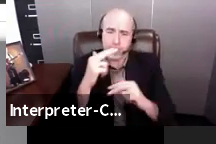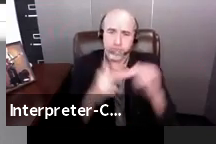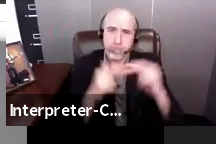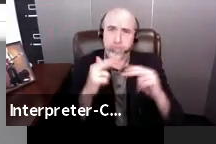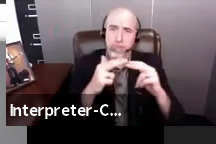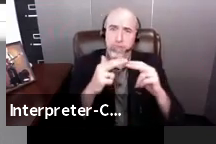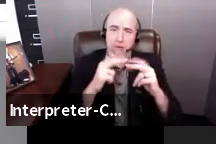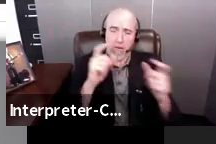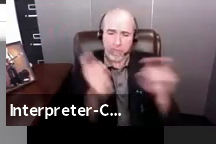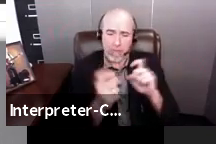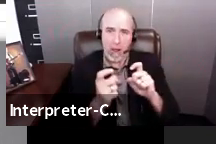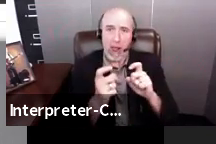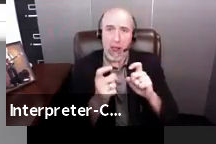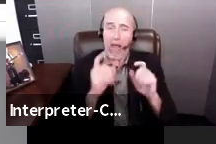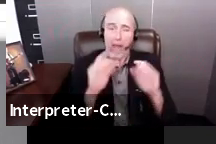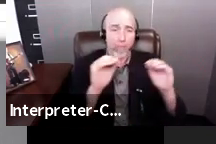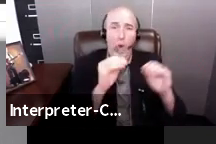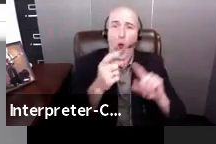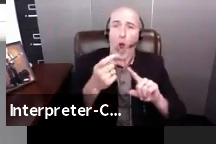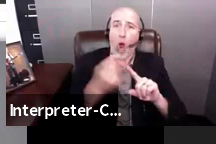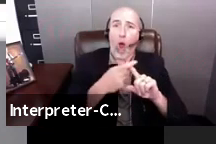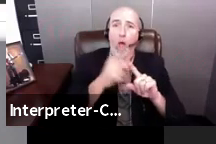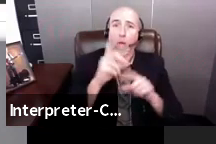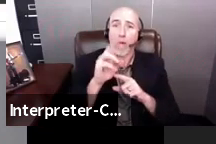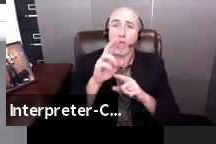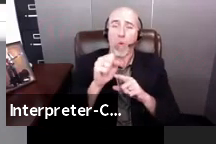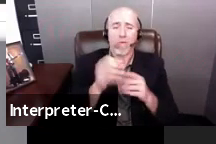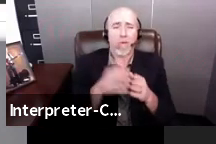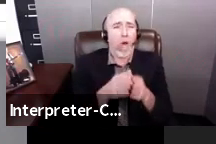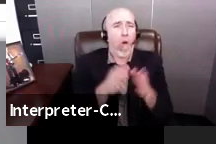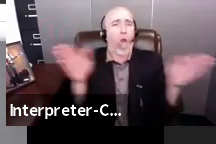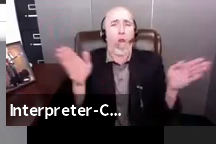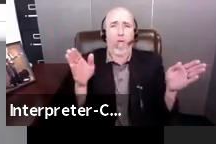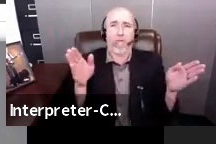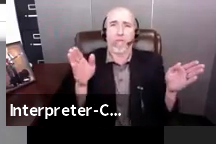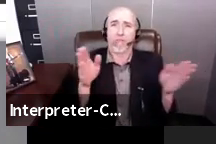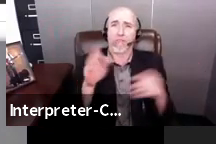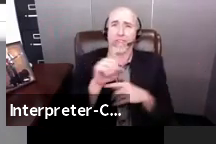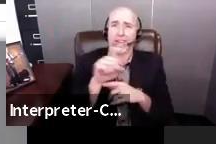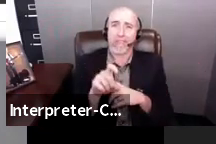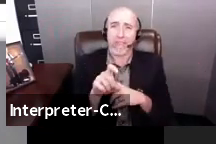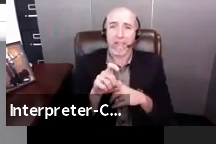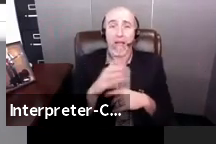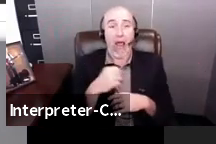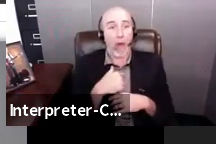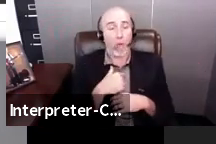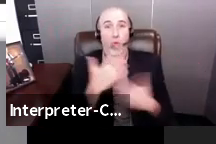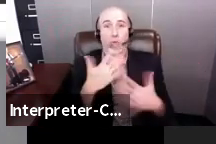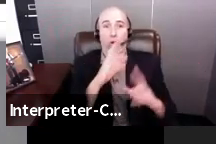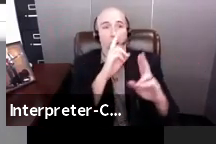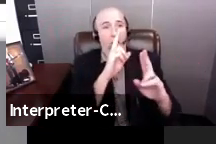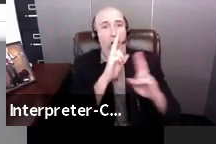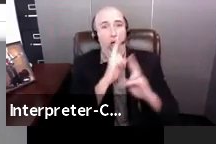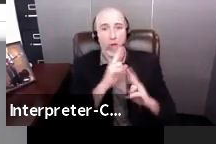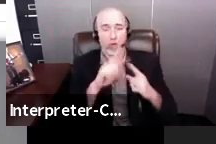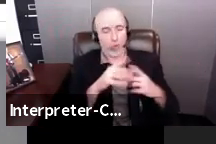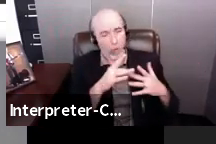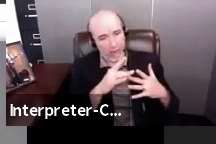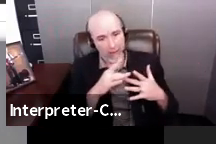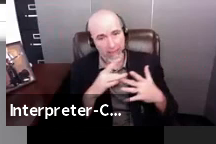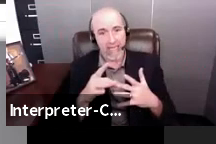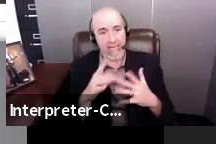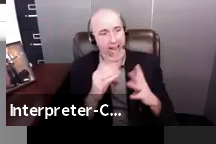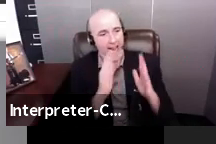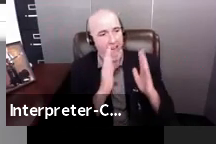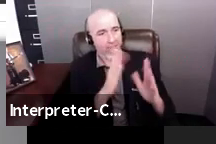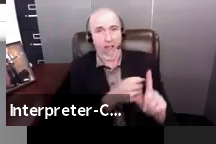installed automatic doors all across the state of Texas. And we we are honored to leave this impact